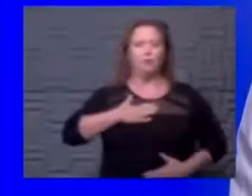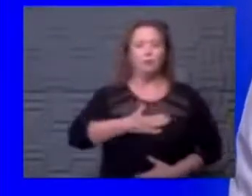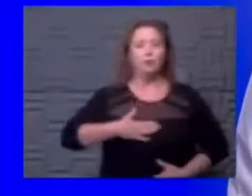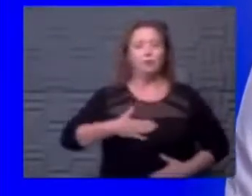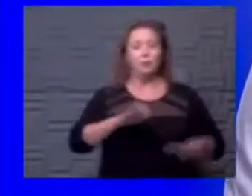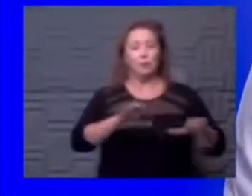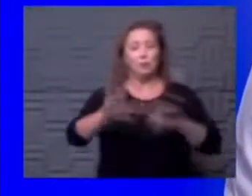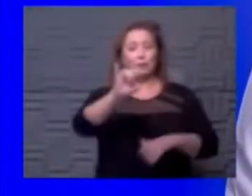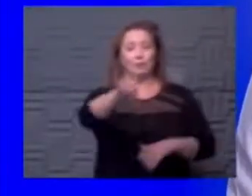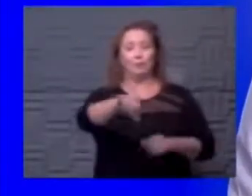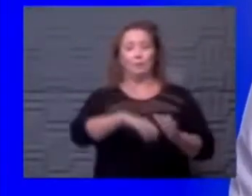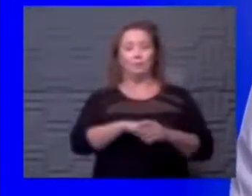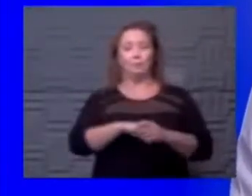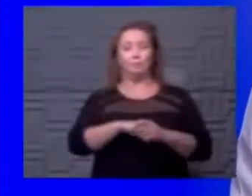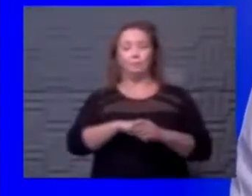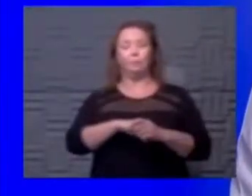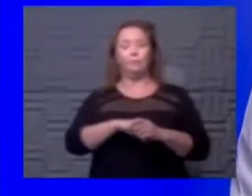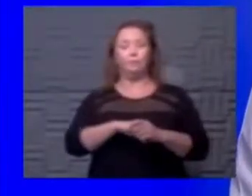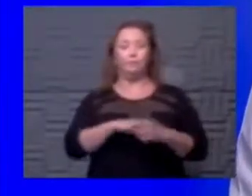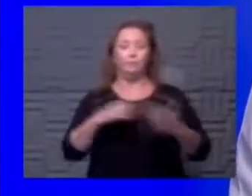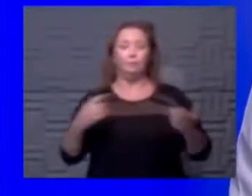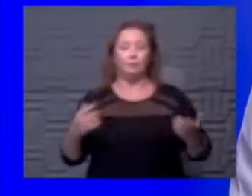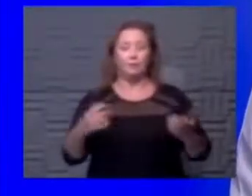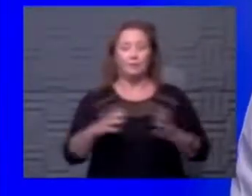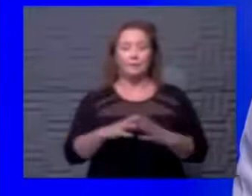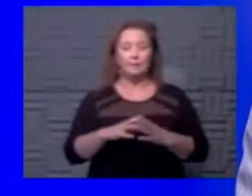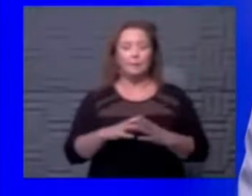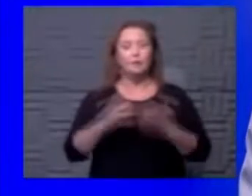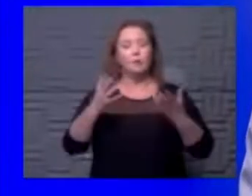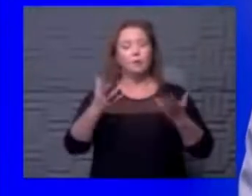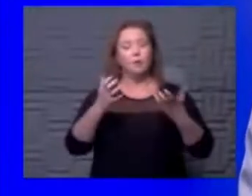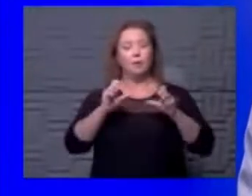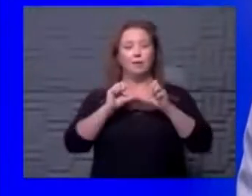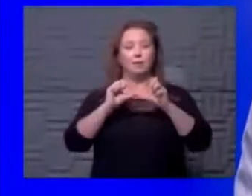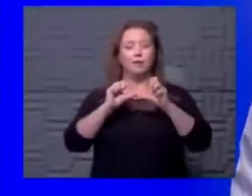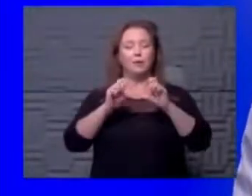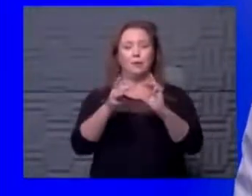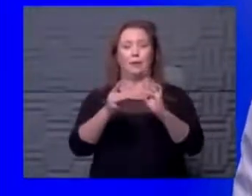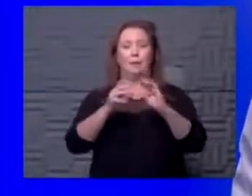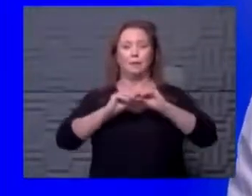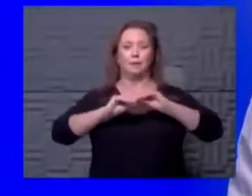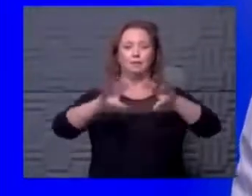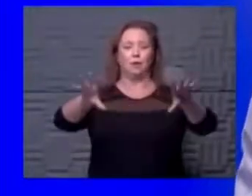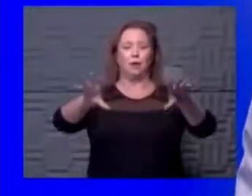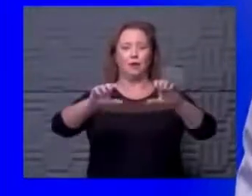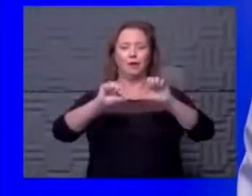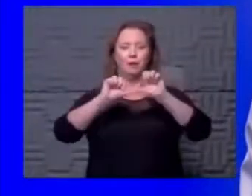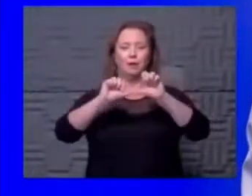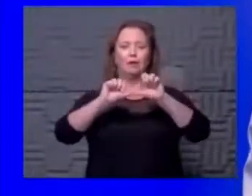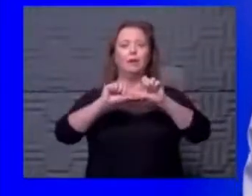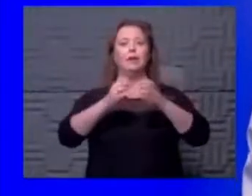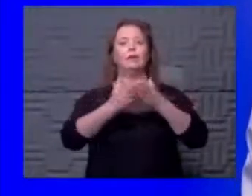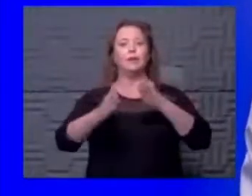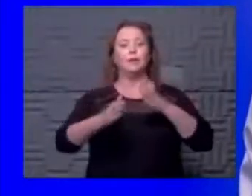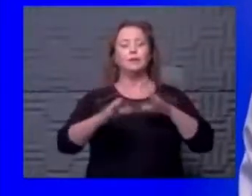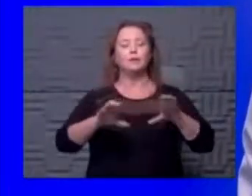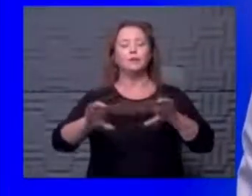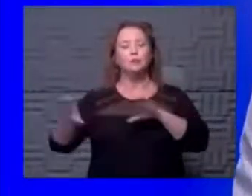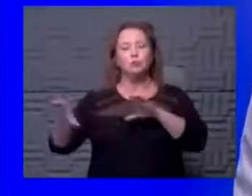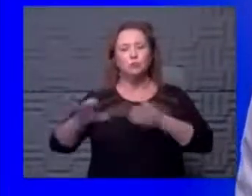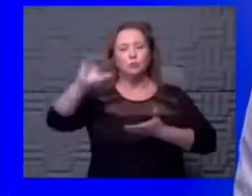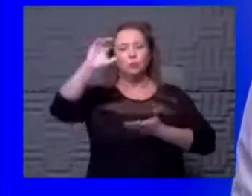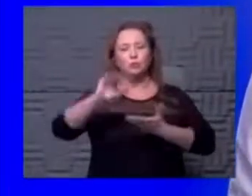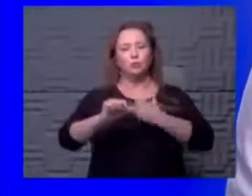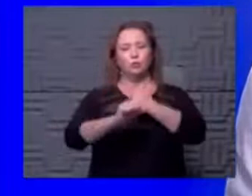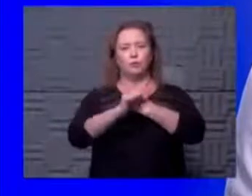to do it. But otherwise, we want to keep getting that message out there to everybody on things to do to reduce the